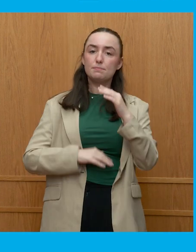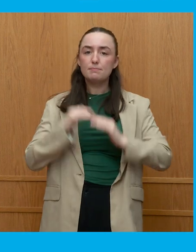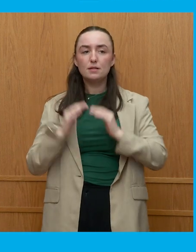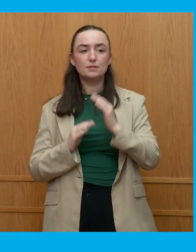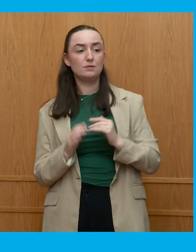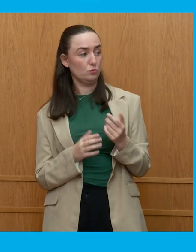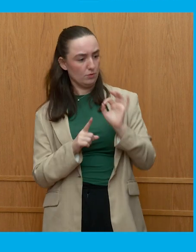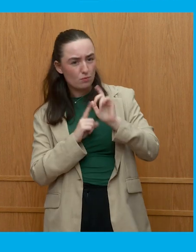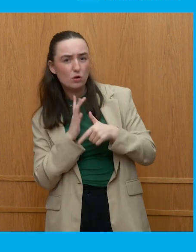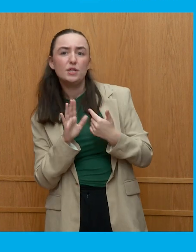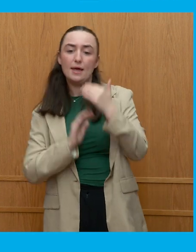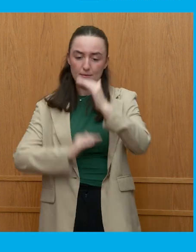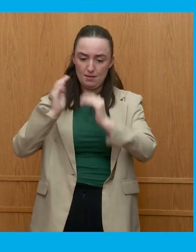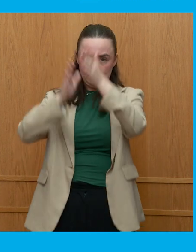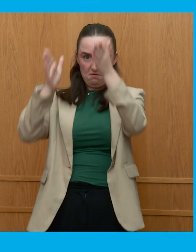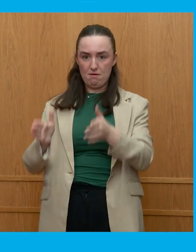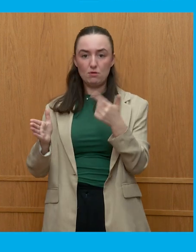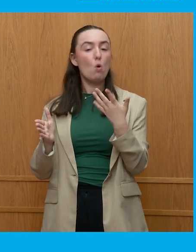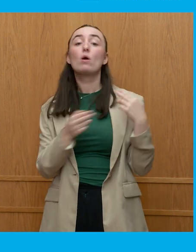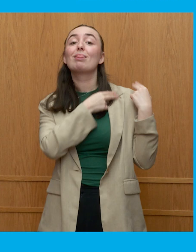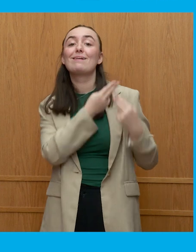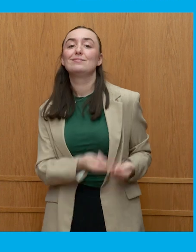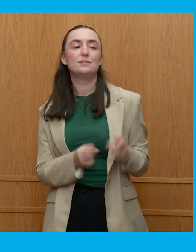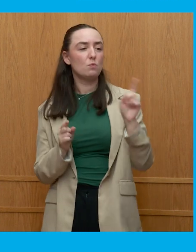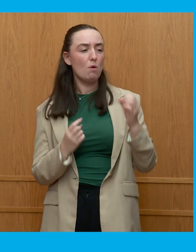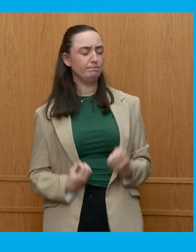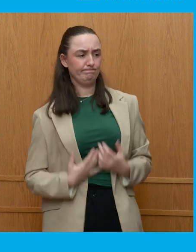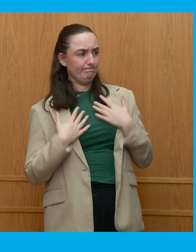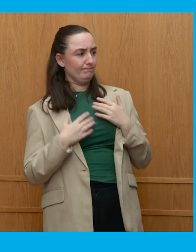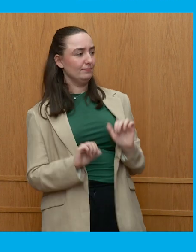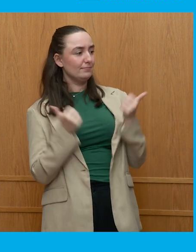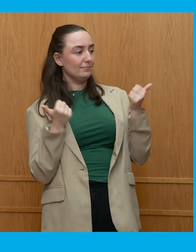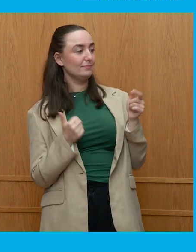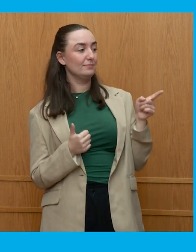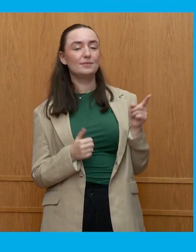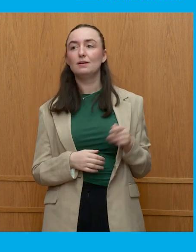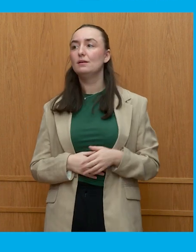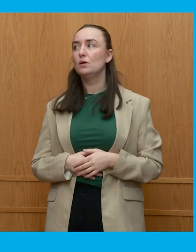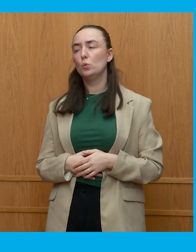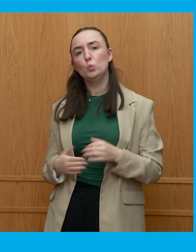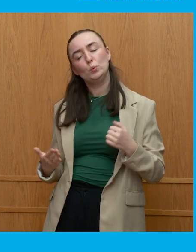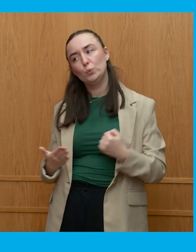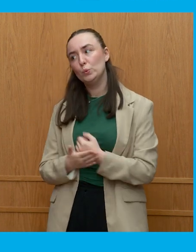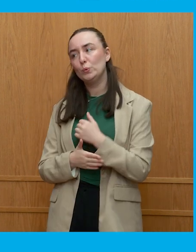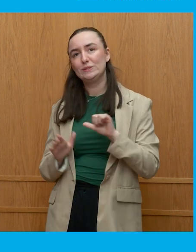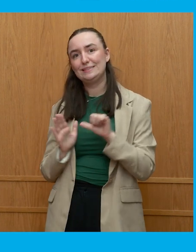its legacy? Well, it's hard to sum that up without taking up all the